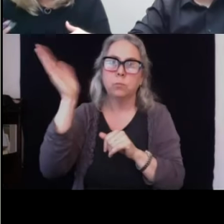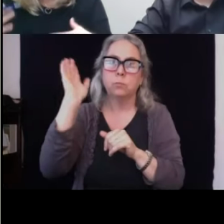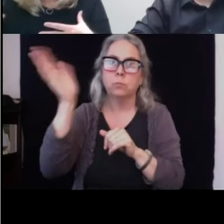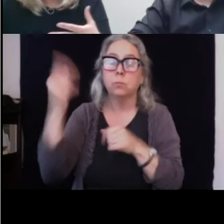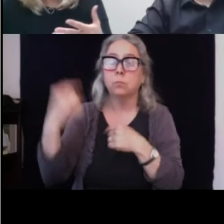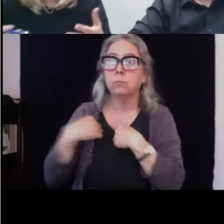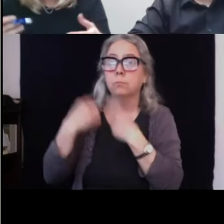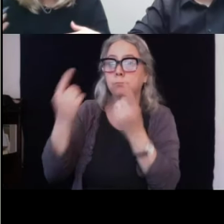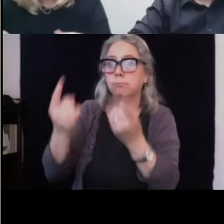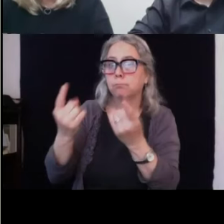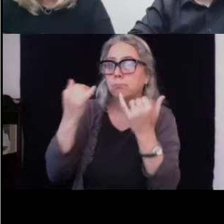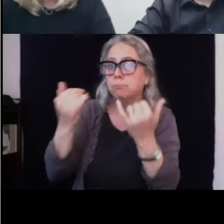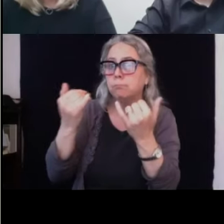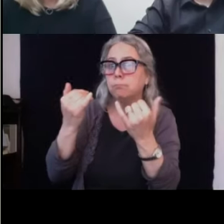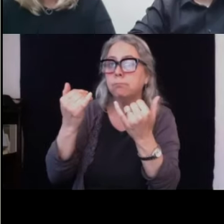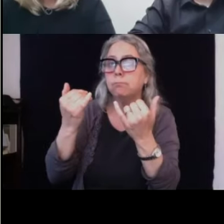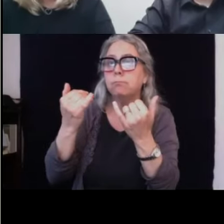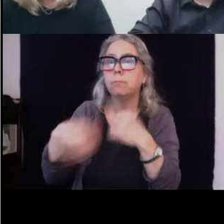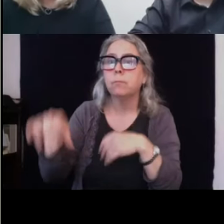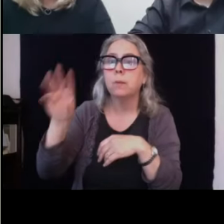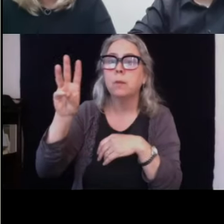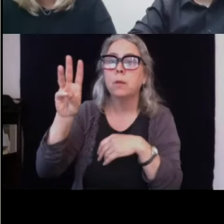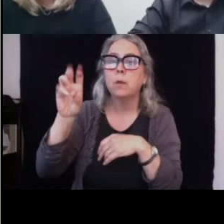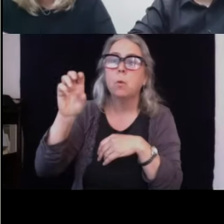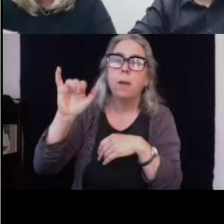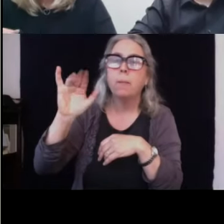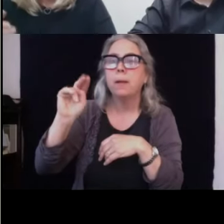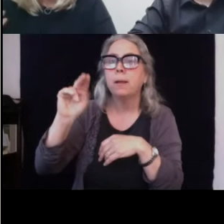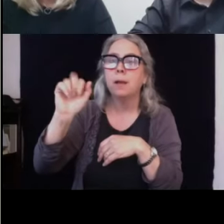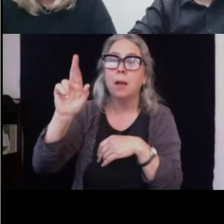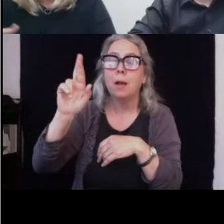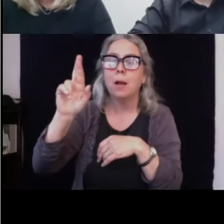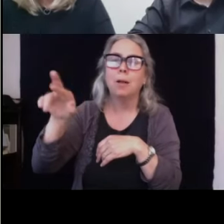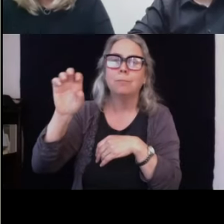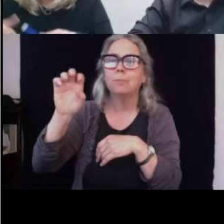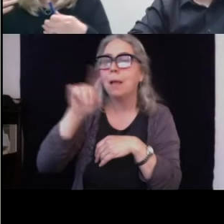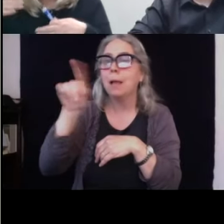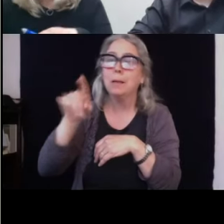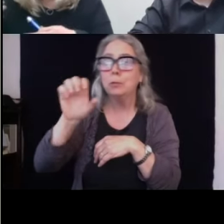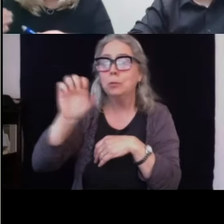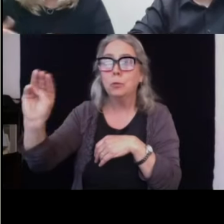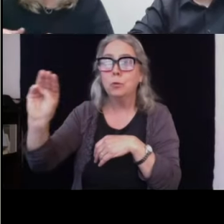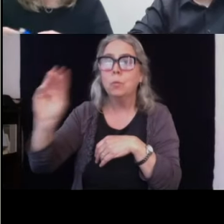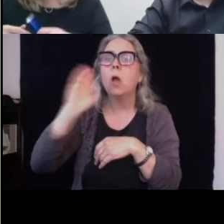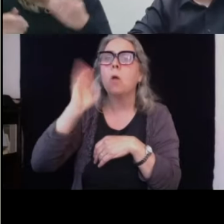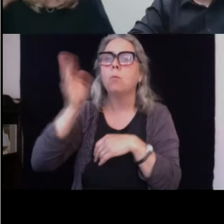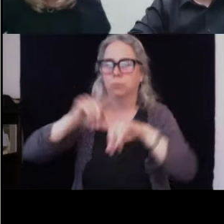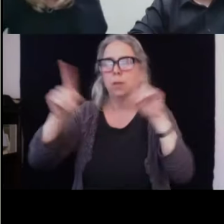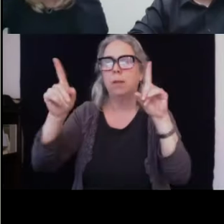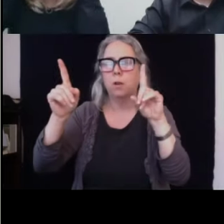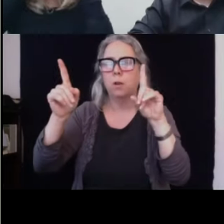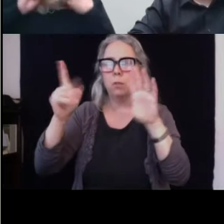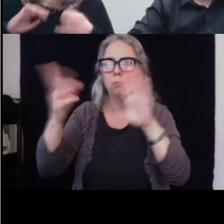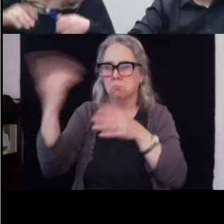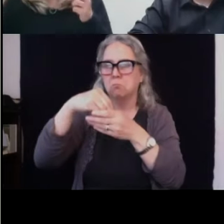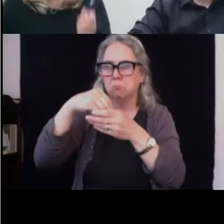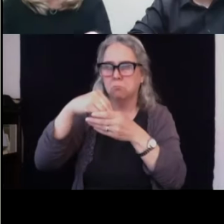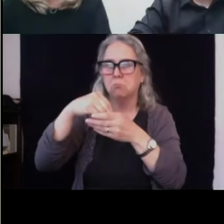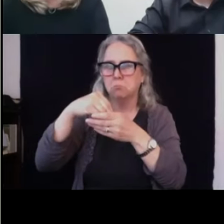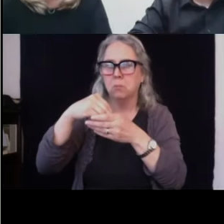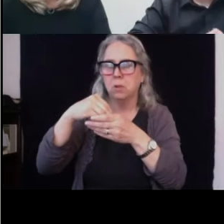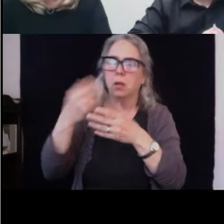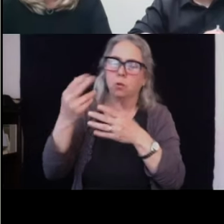are in the webinar feature of Zoom, there will be different features than you're used to if